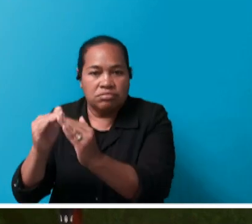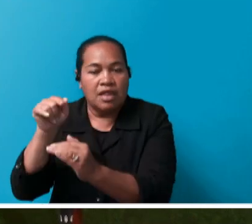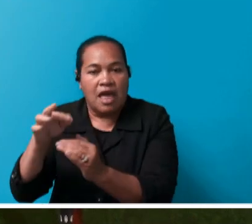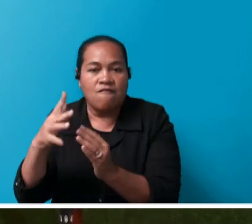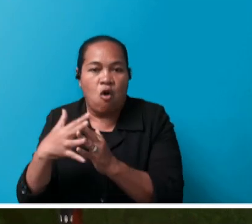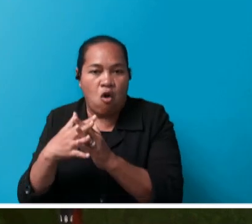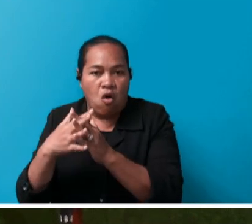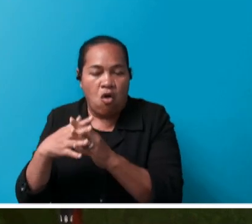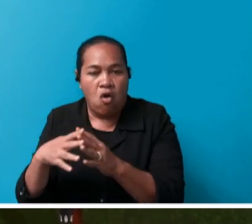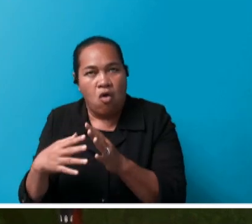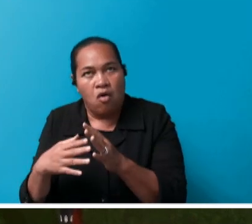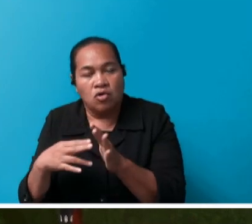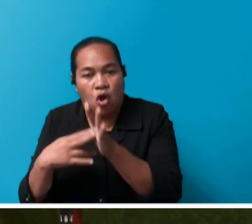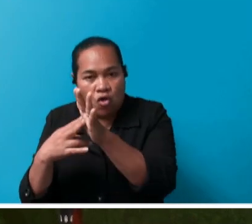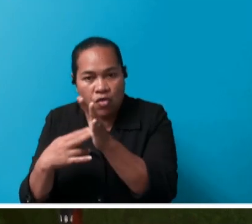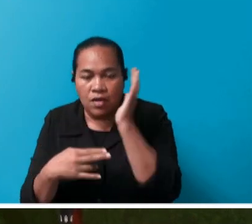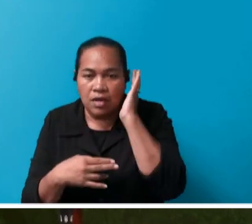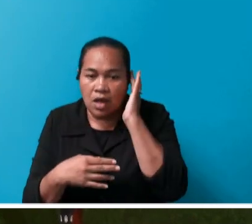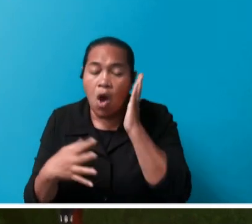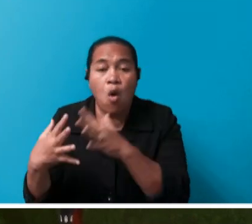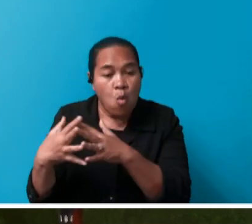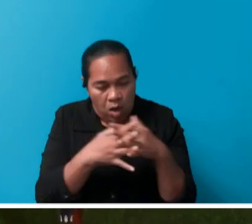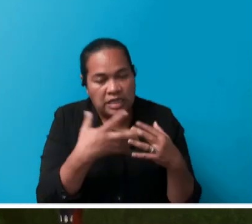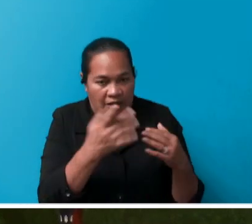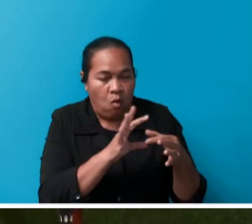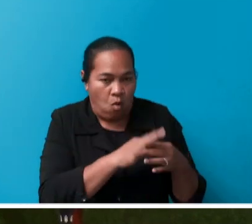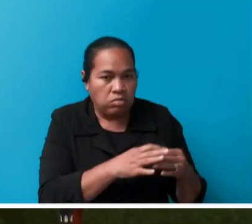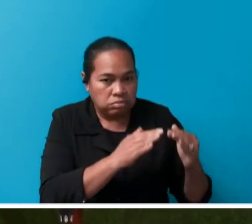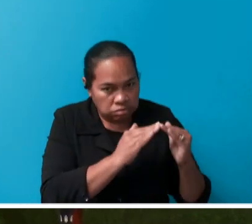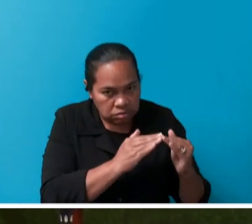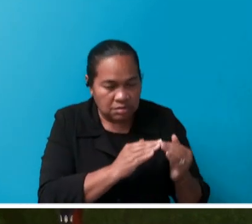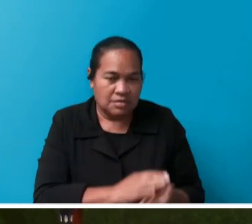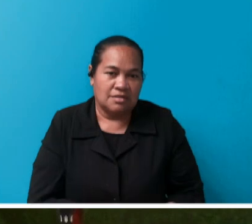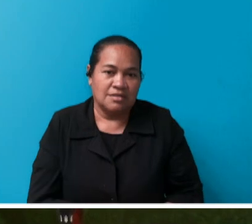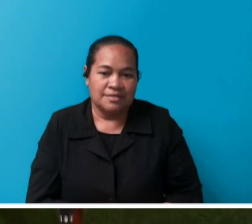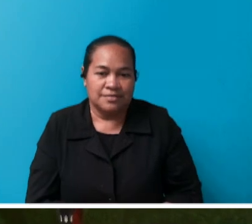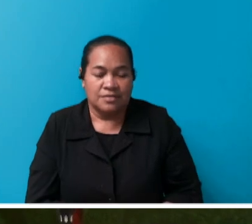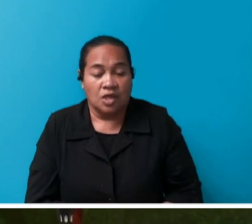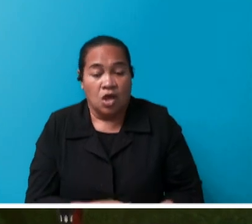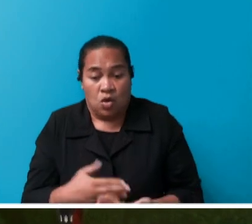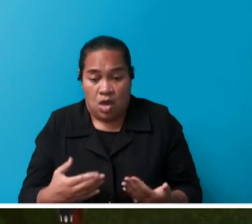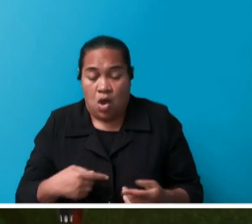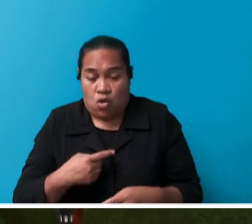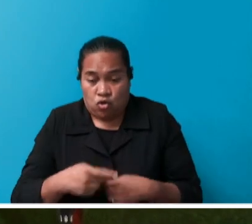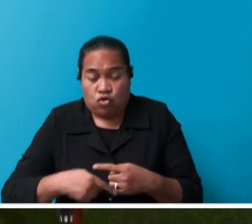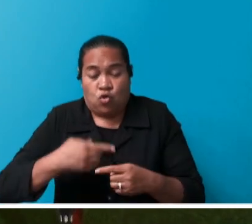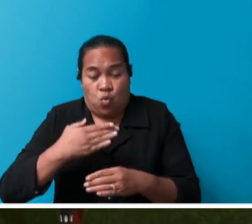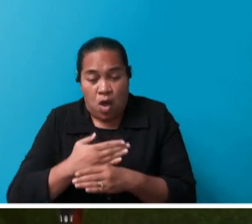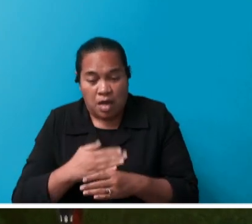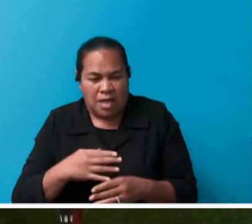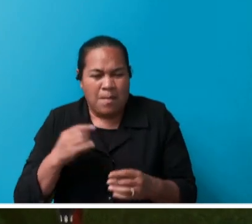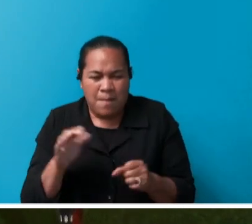Division is in the radar for the Ministry of Health and Medical Services. Mr. Speaker, while we continue to work to improve the supply of